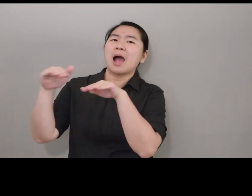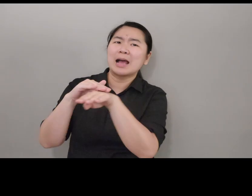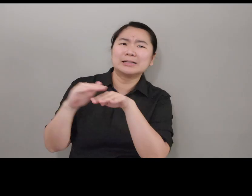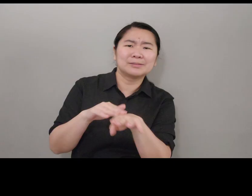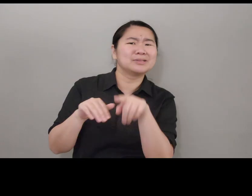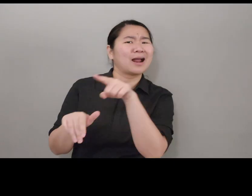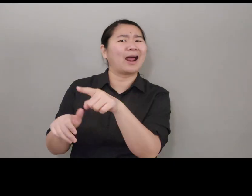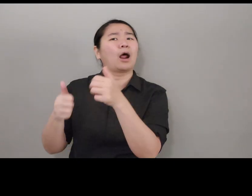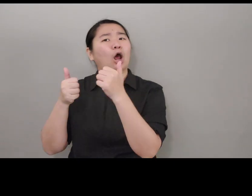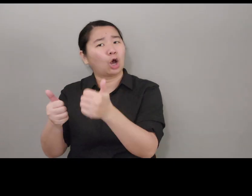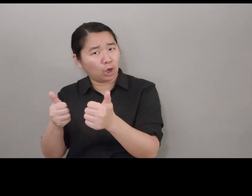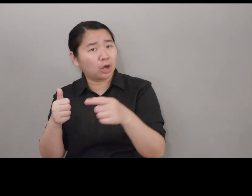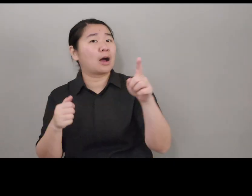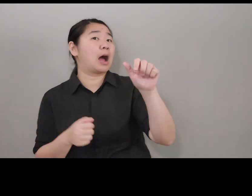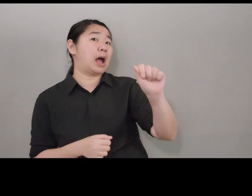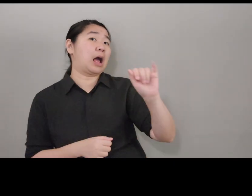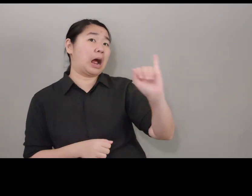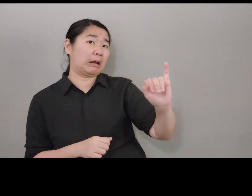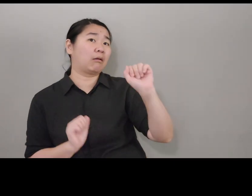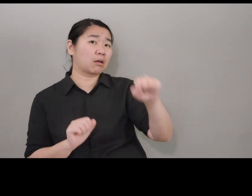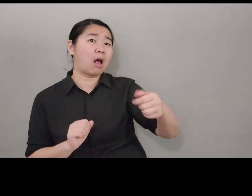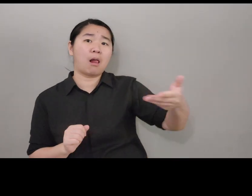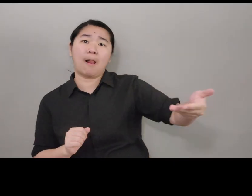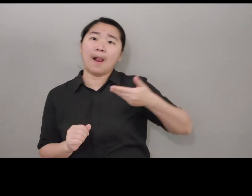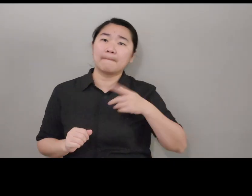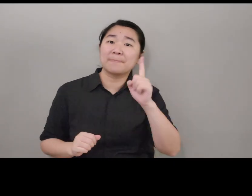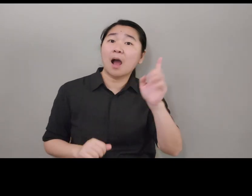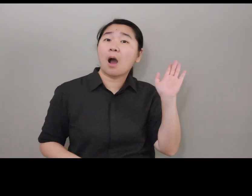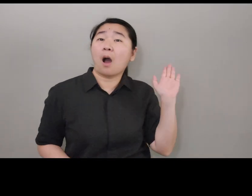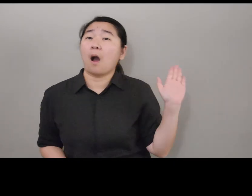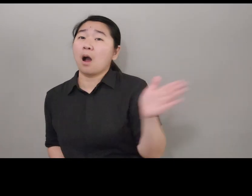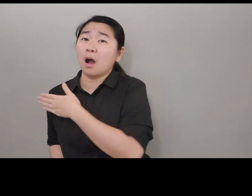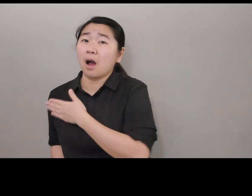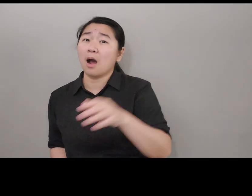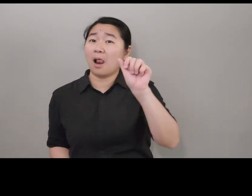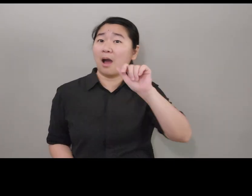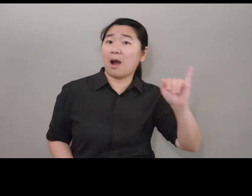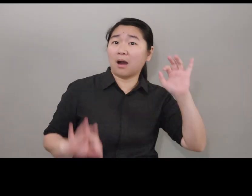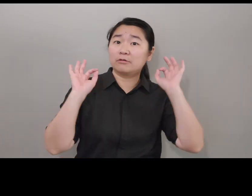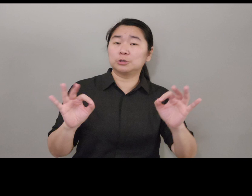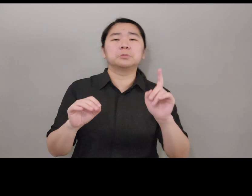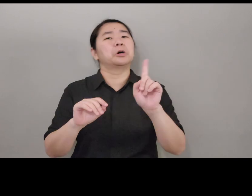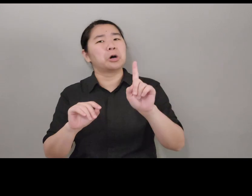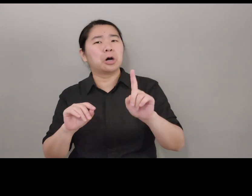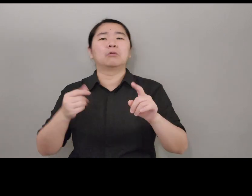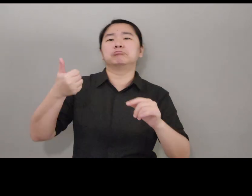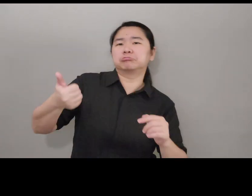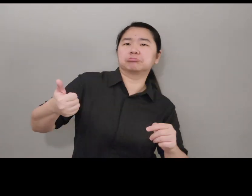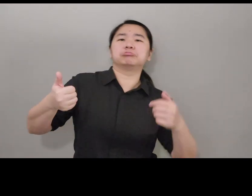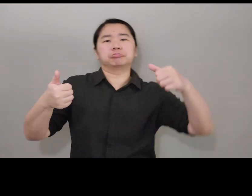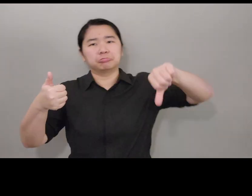can do well. Like for me, I think language detection, and especially in Europe, where we have so many languages that there are on